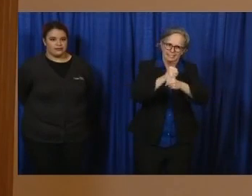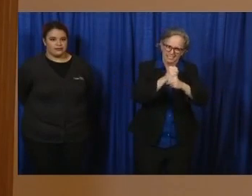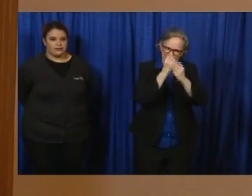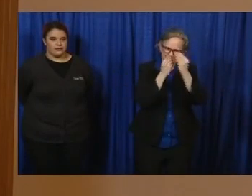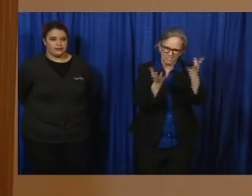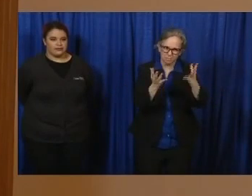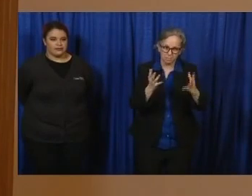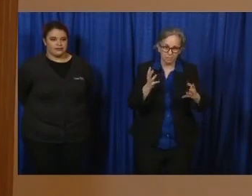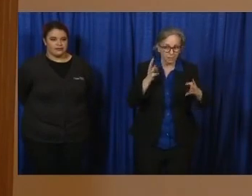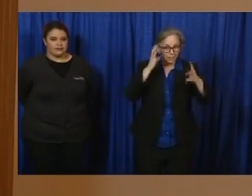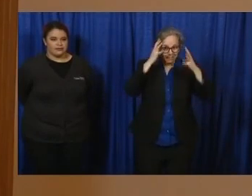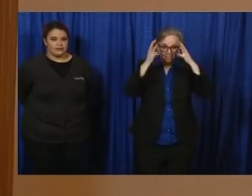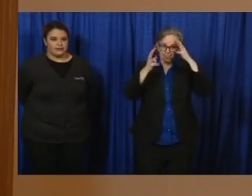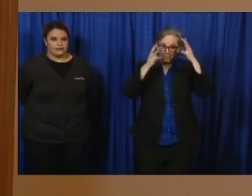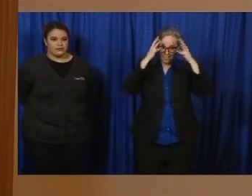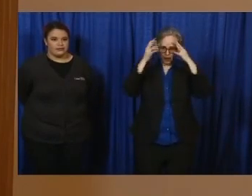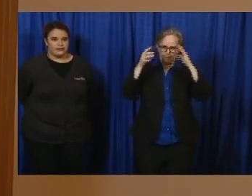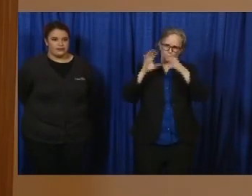this situation.